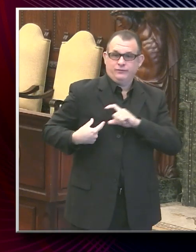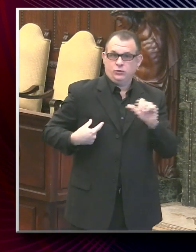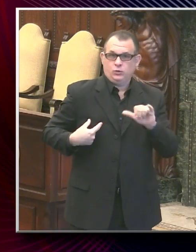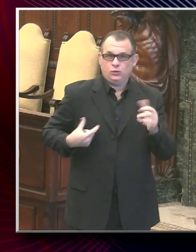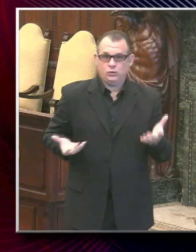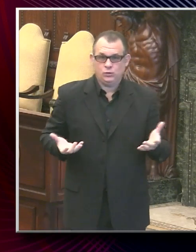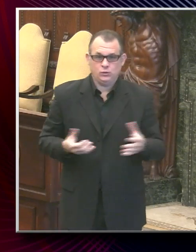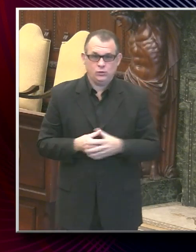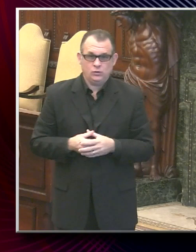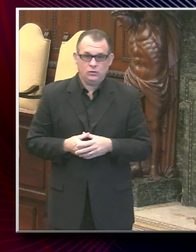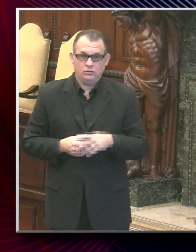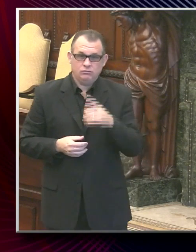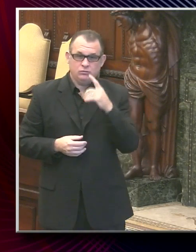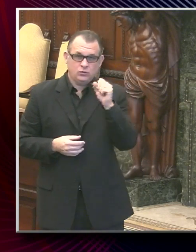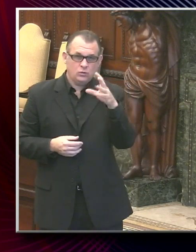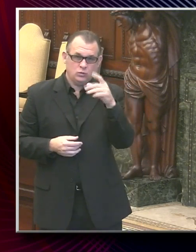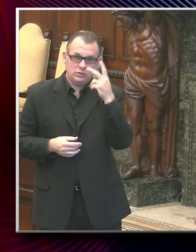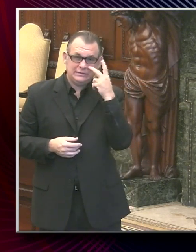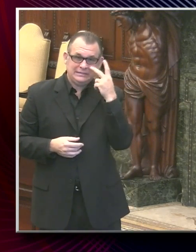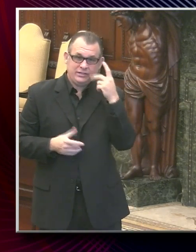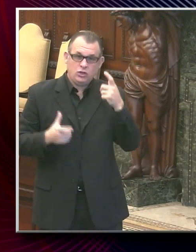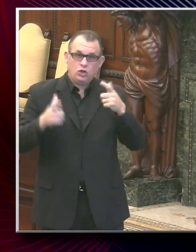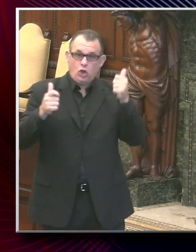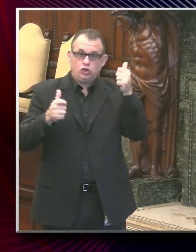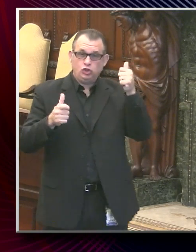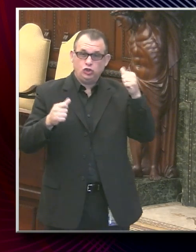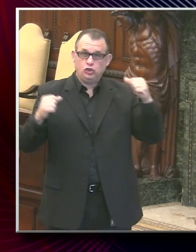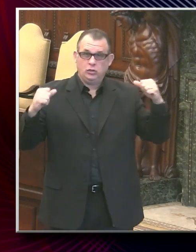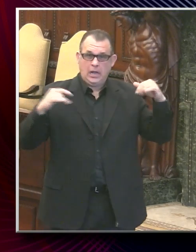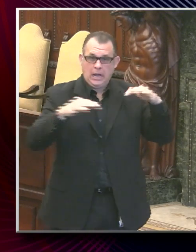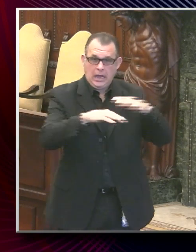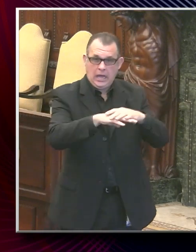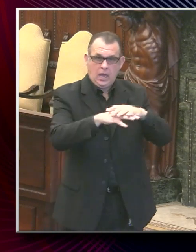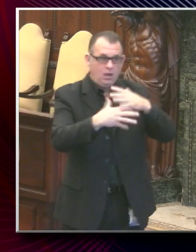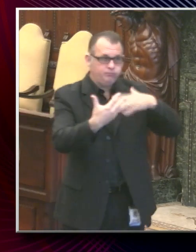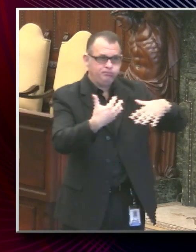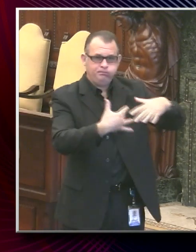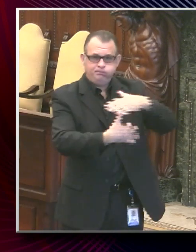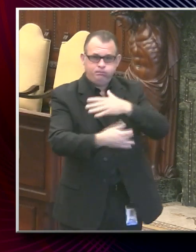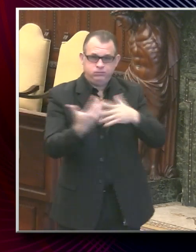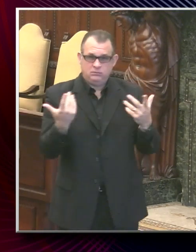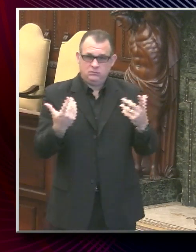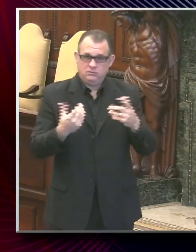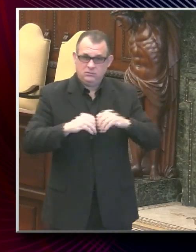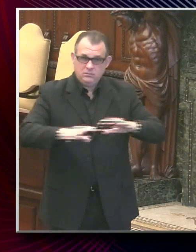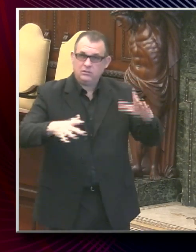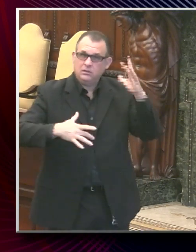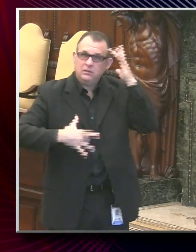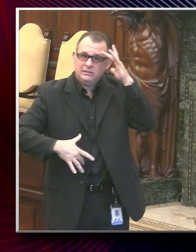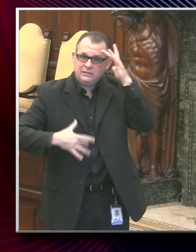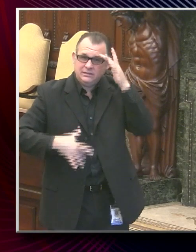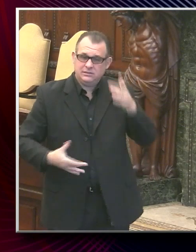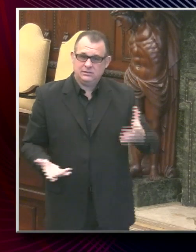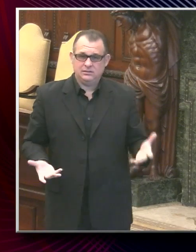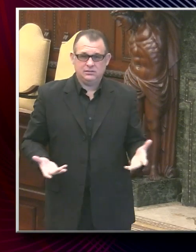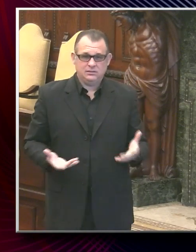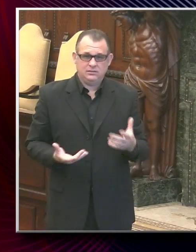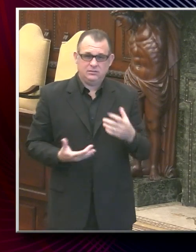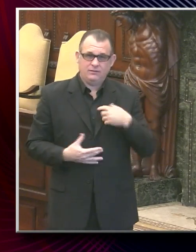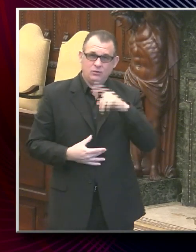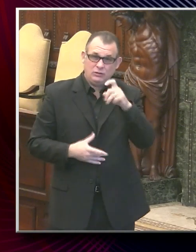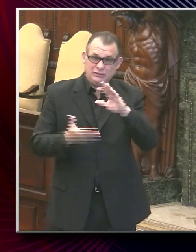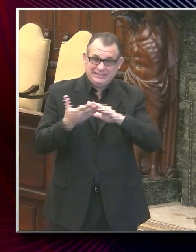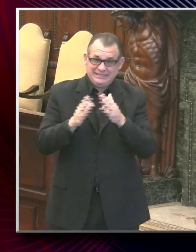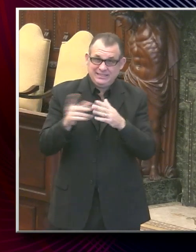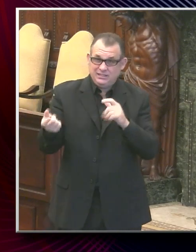know, seeing as large group gatherings are a vector for the virus, has the city, you know, changed